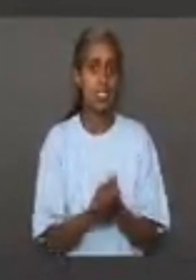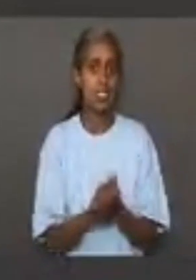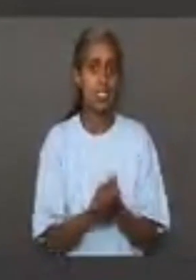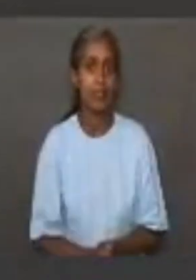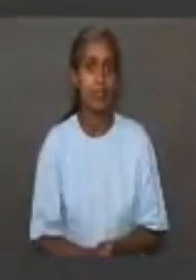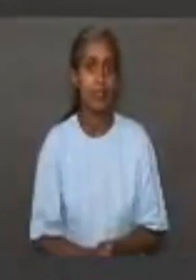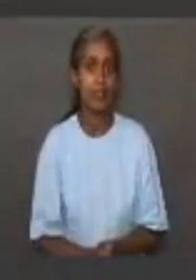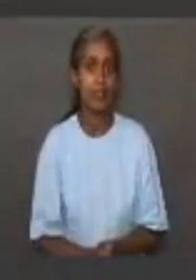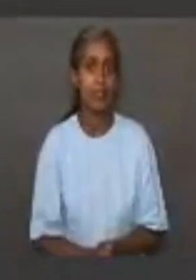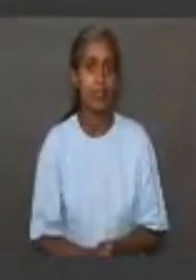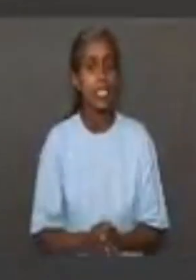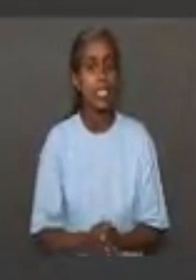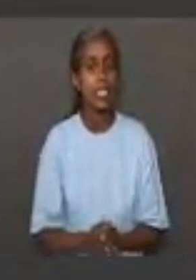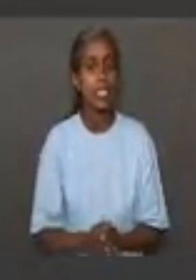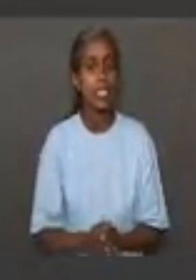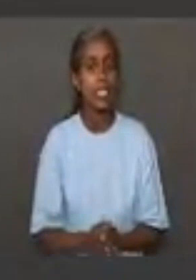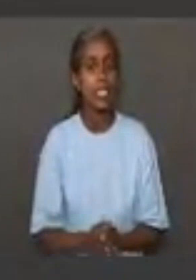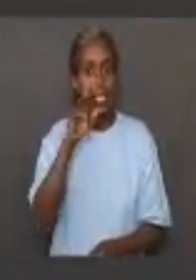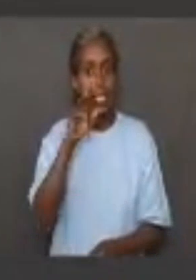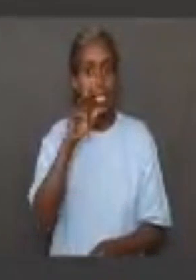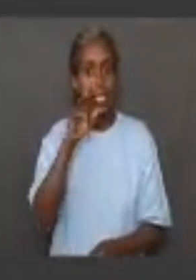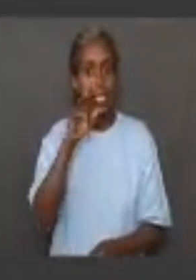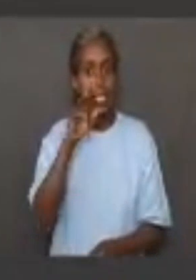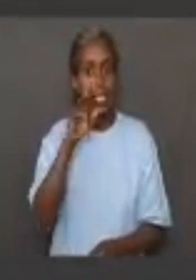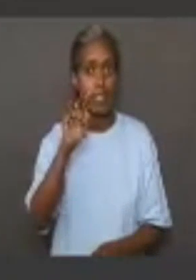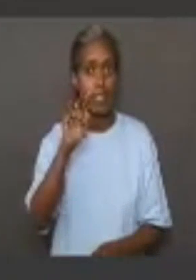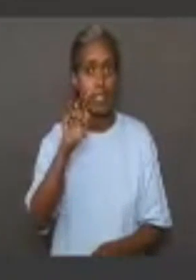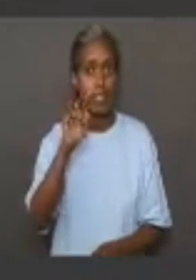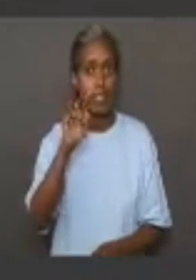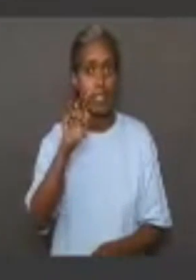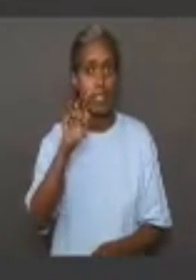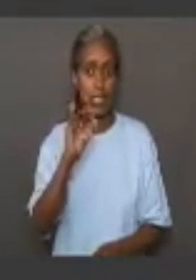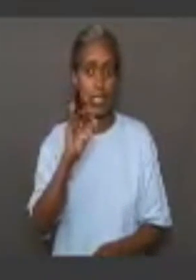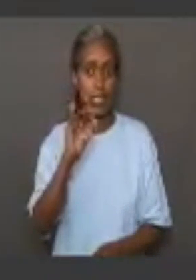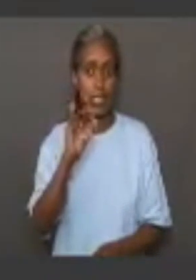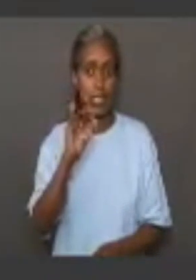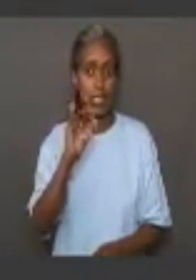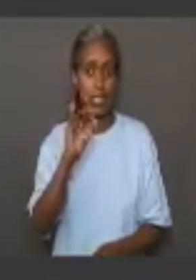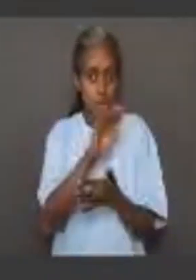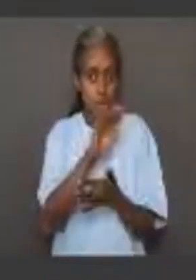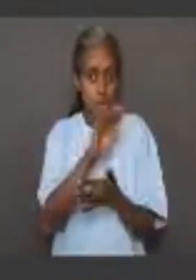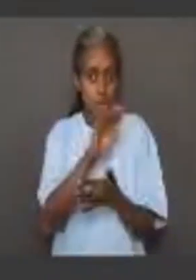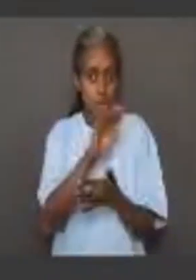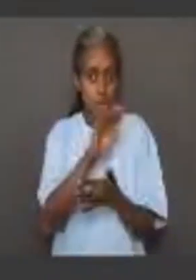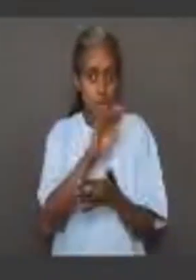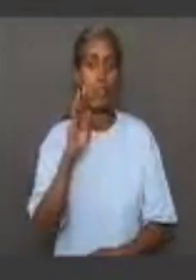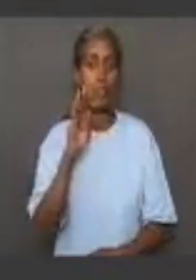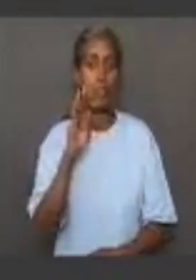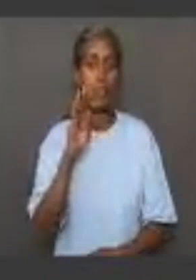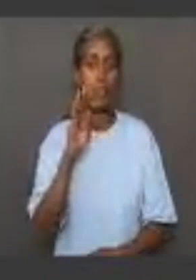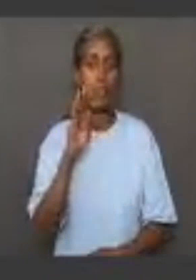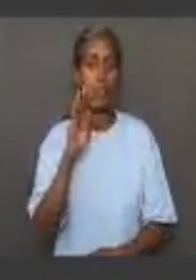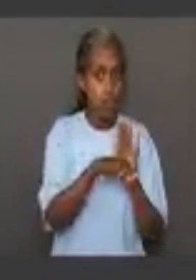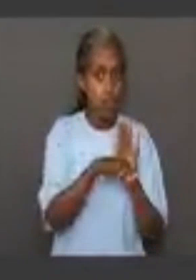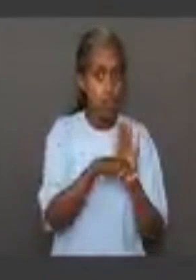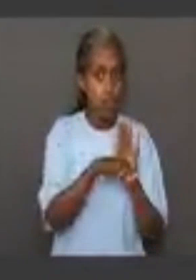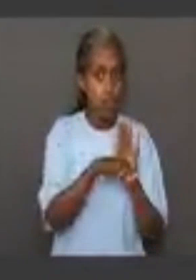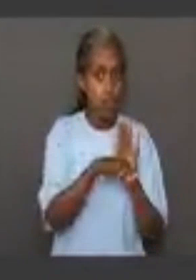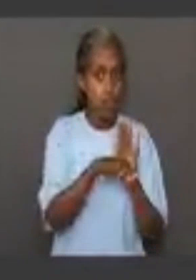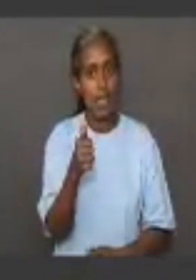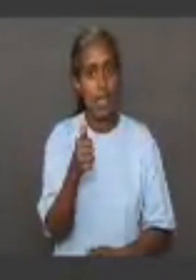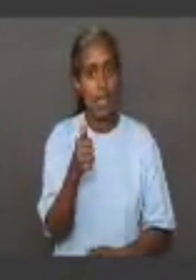The symmetric difference between A and B, denoted by A